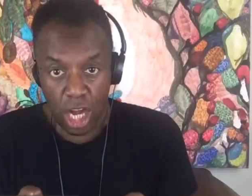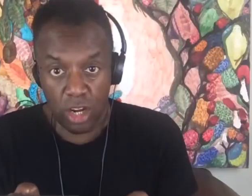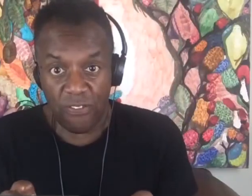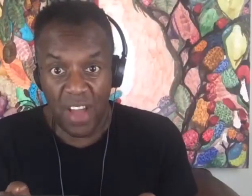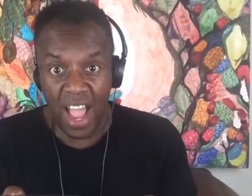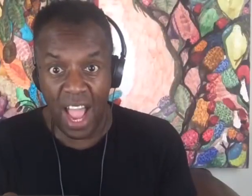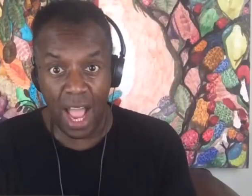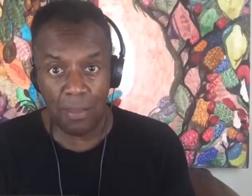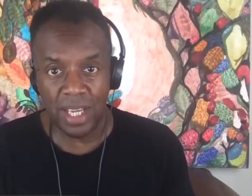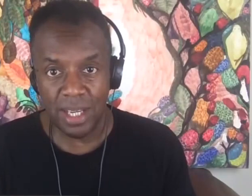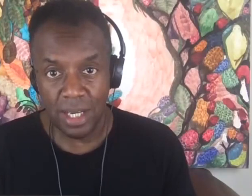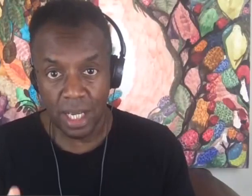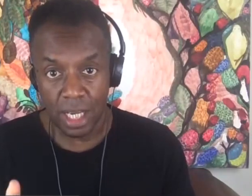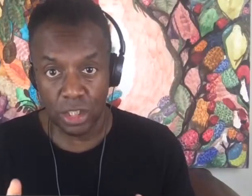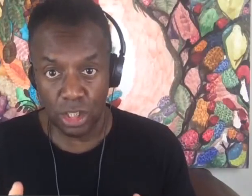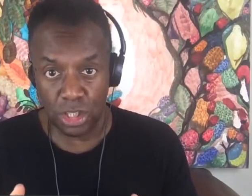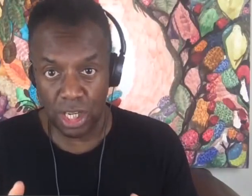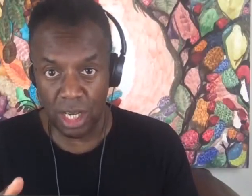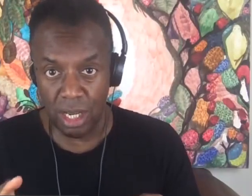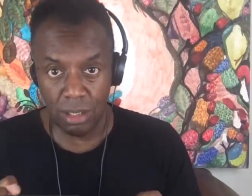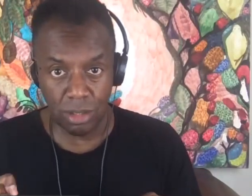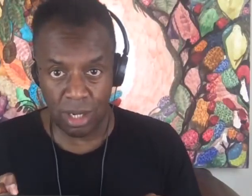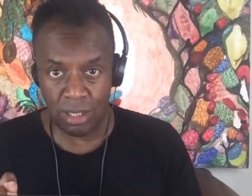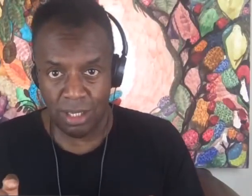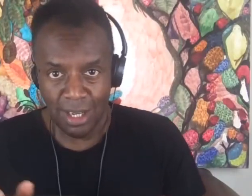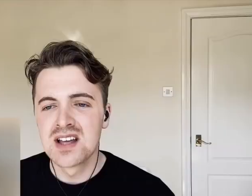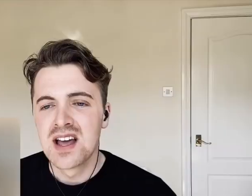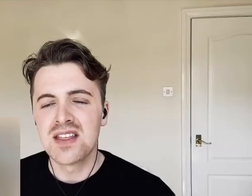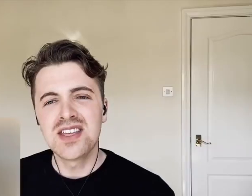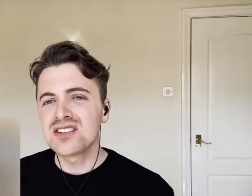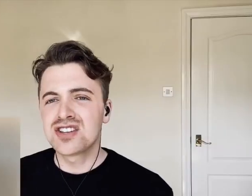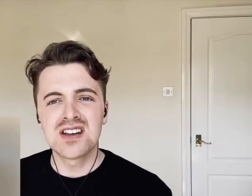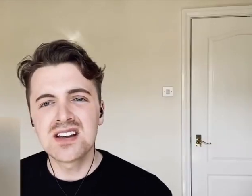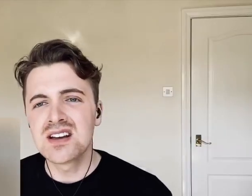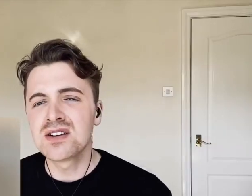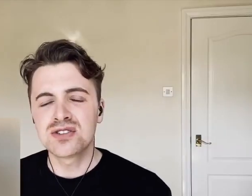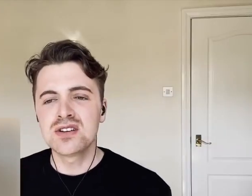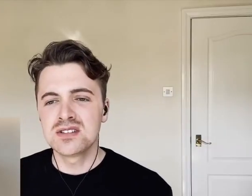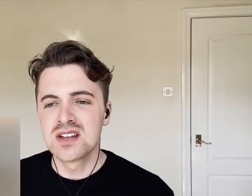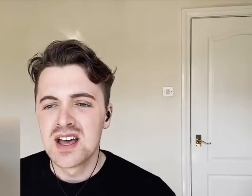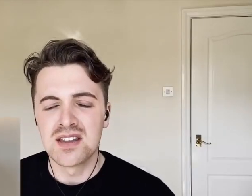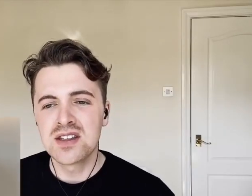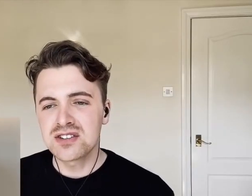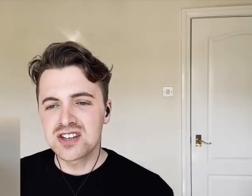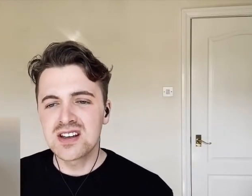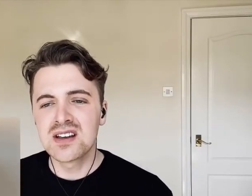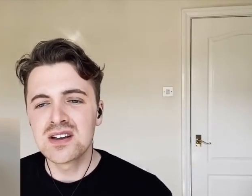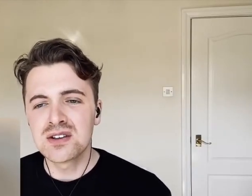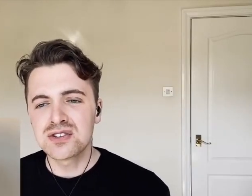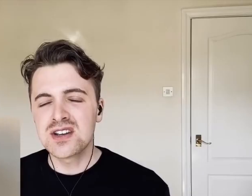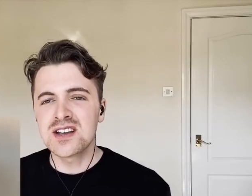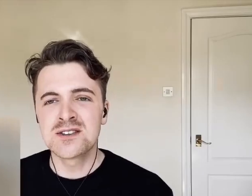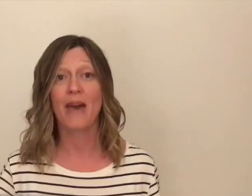generations, and your family, and your children, and their children, and